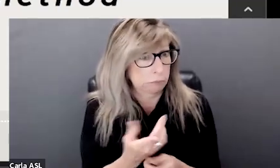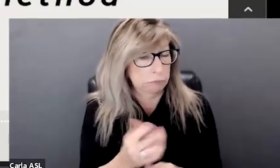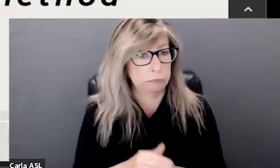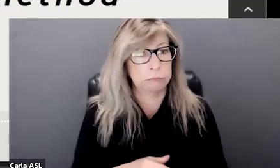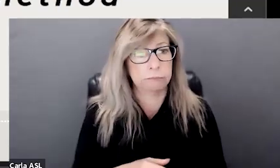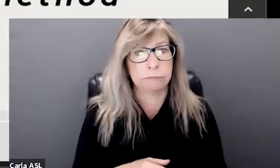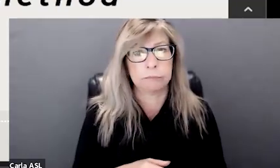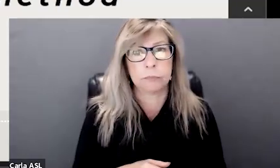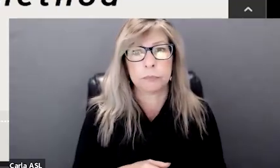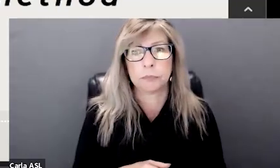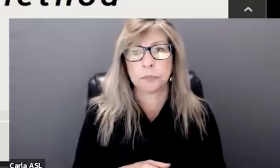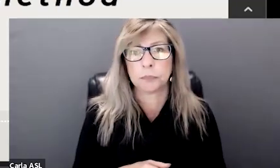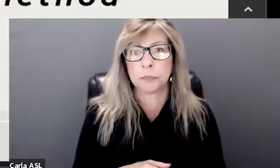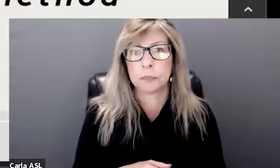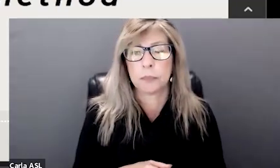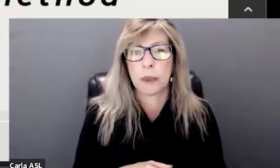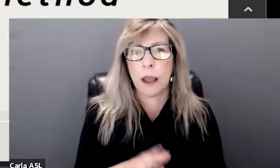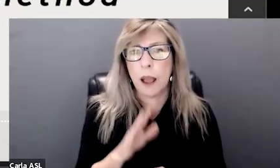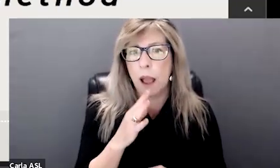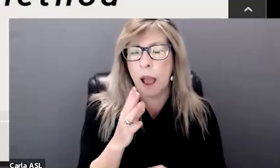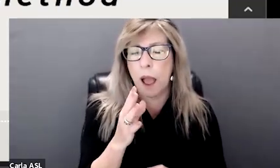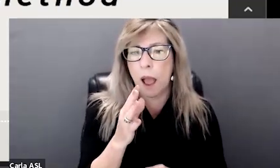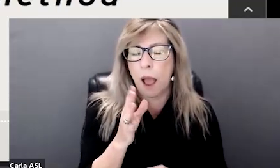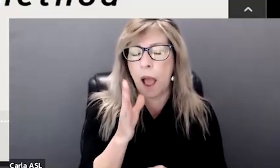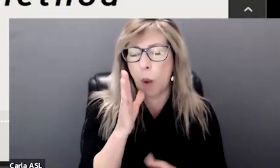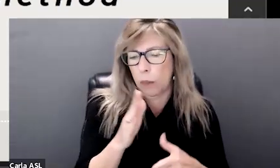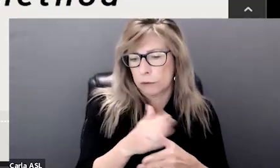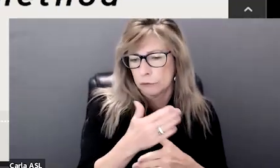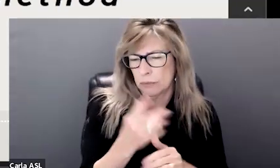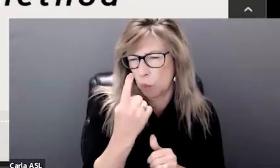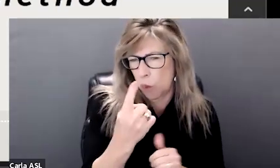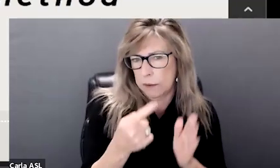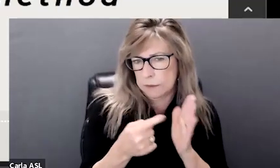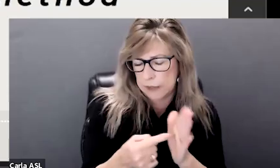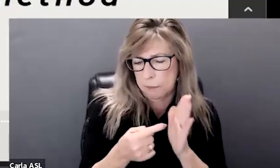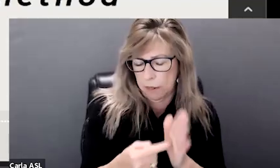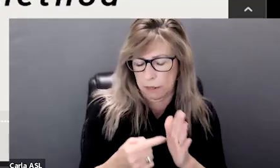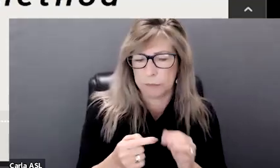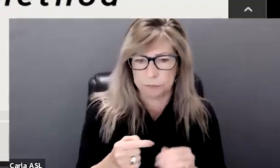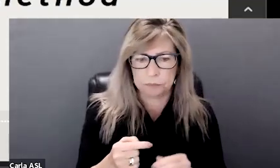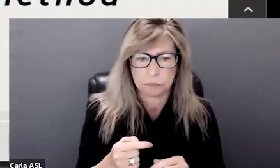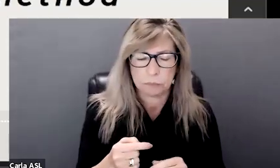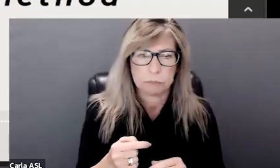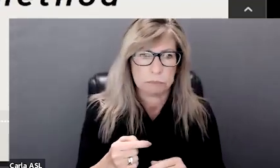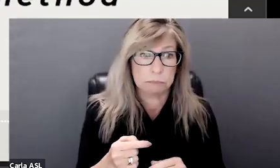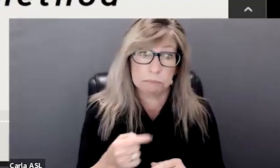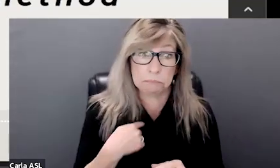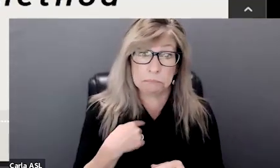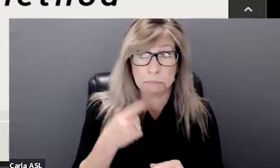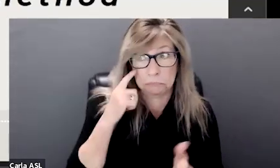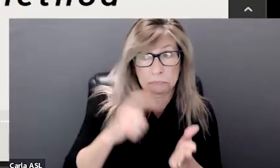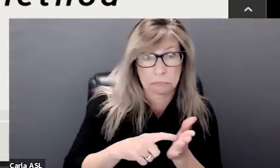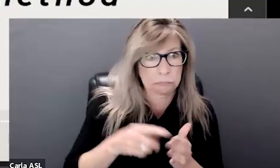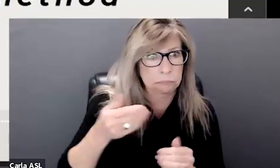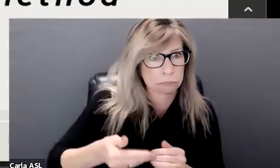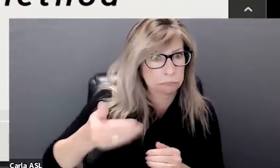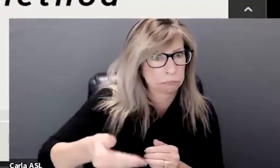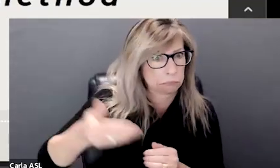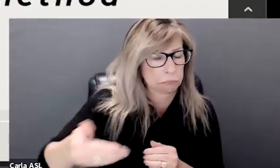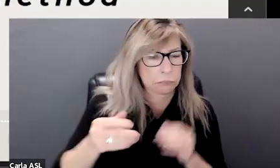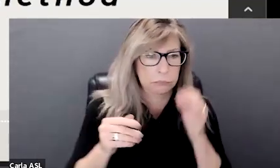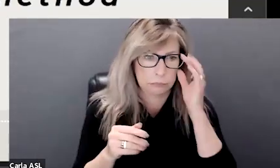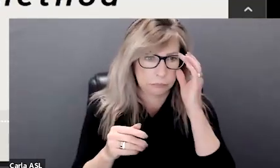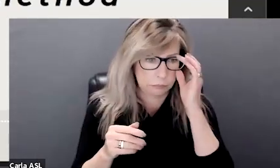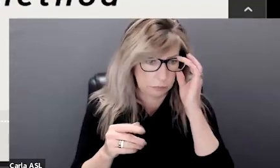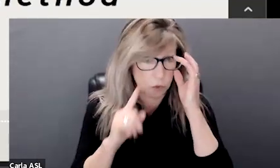Okay. I'm going to share with you one example that I have come across very often, and that is following